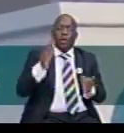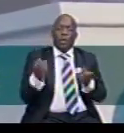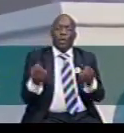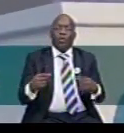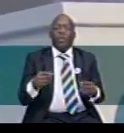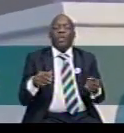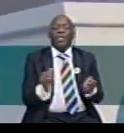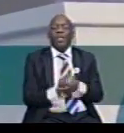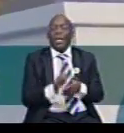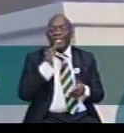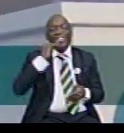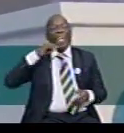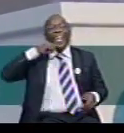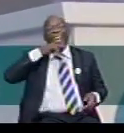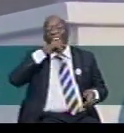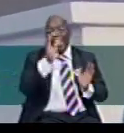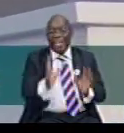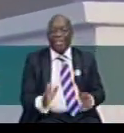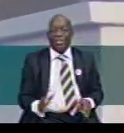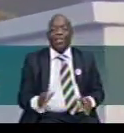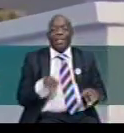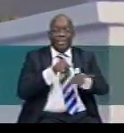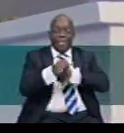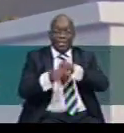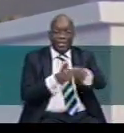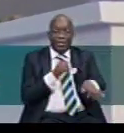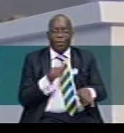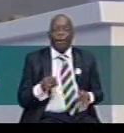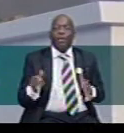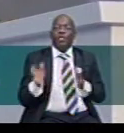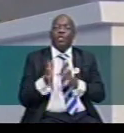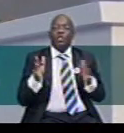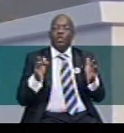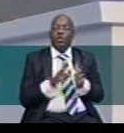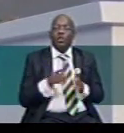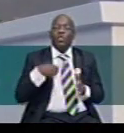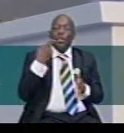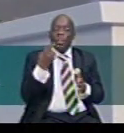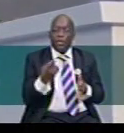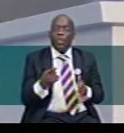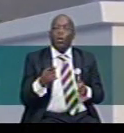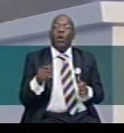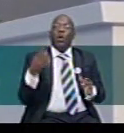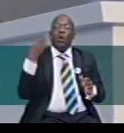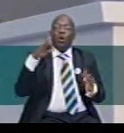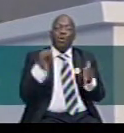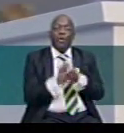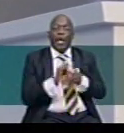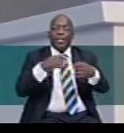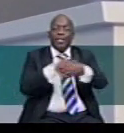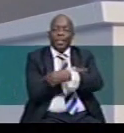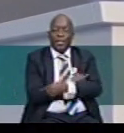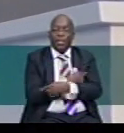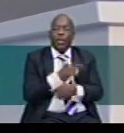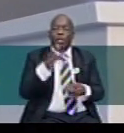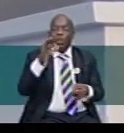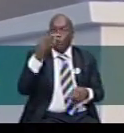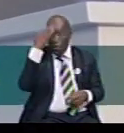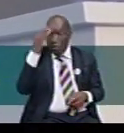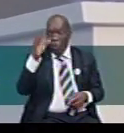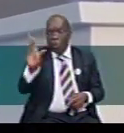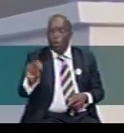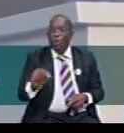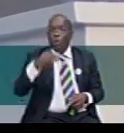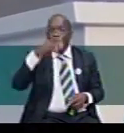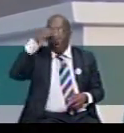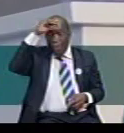deceivers. Jesus said of that day and of that hour knoweth no man, no,